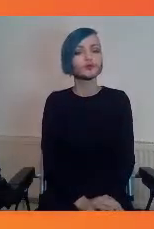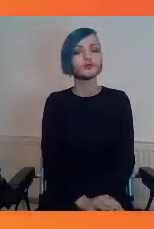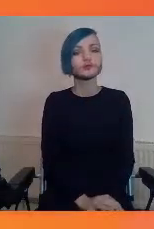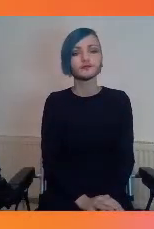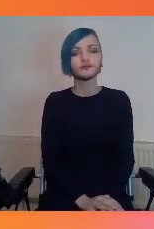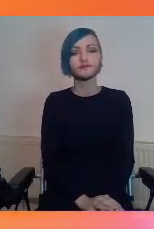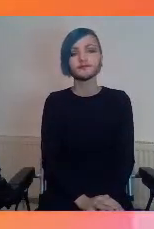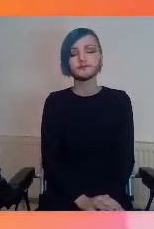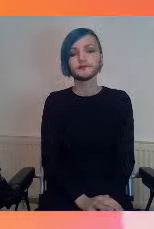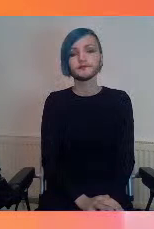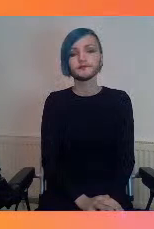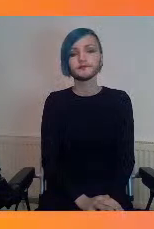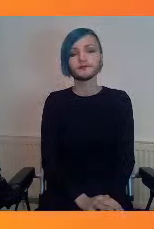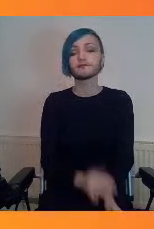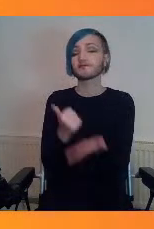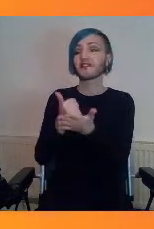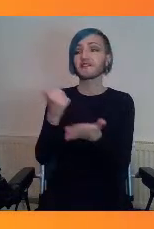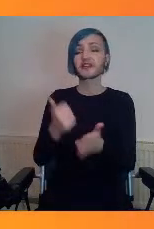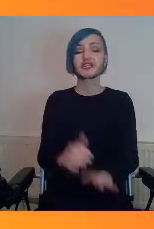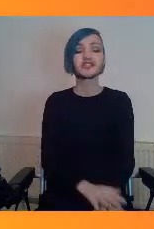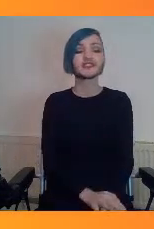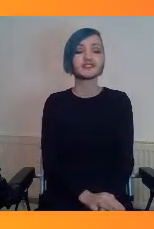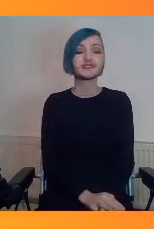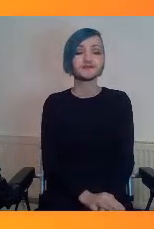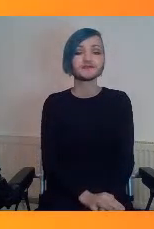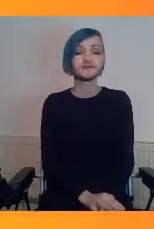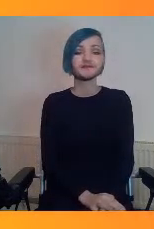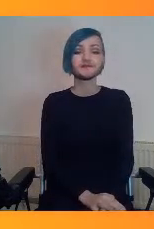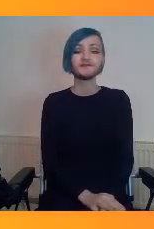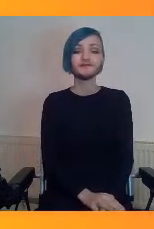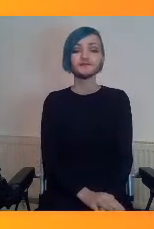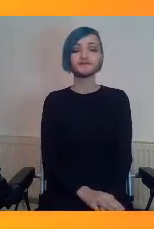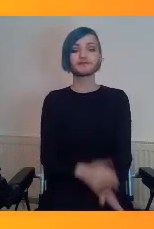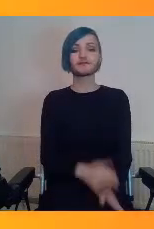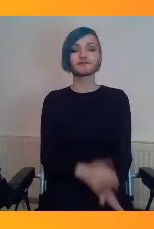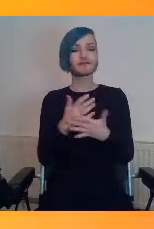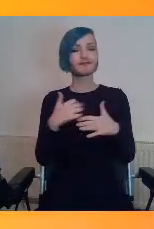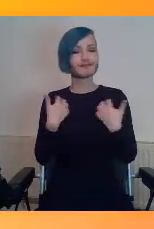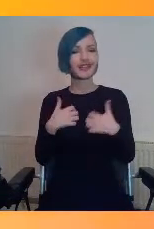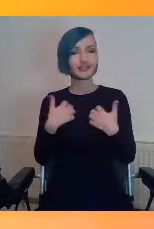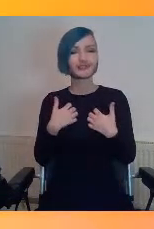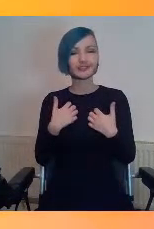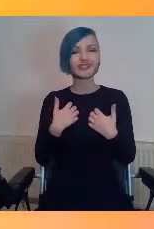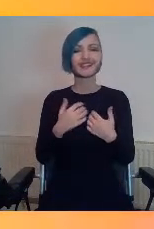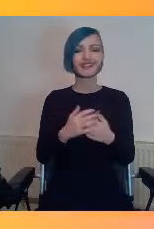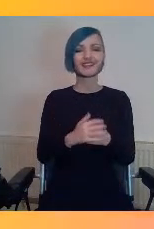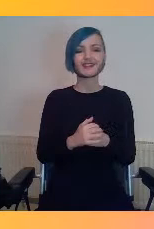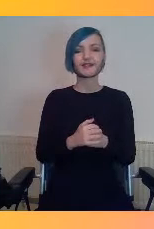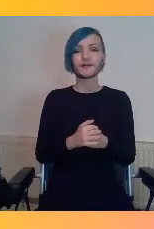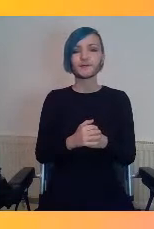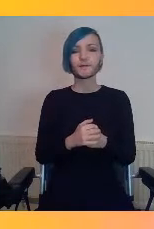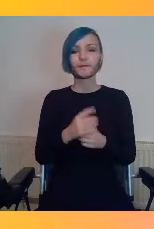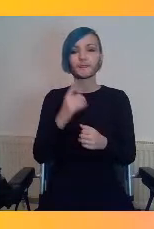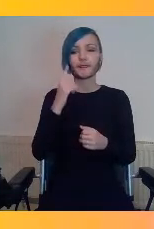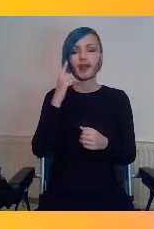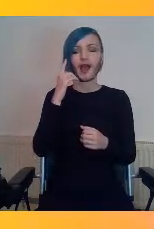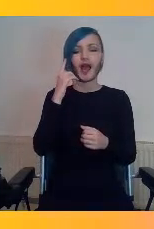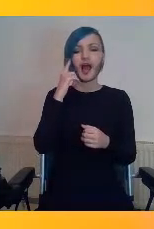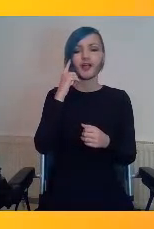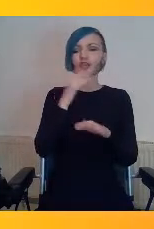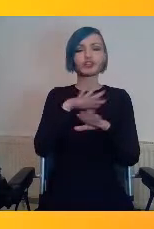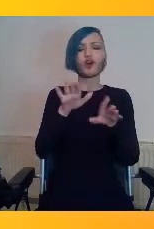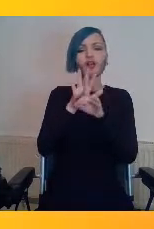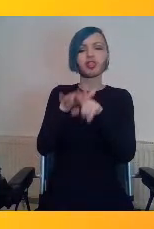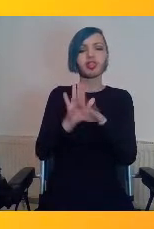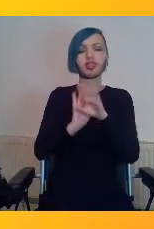Excellent. I mean, it is really interesting to know that, because I don't think it's being ageist. It's, you're saying, people that were